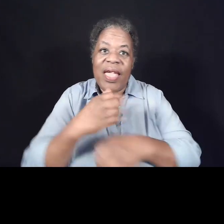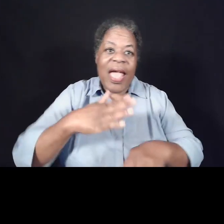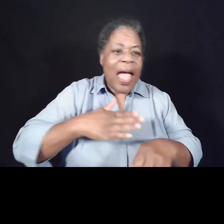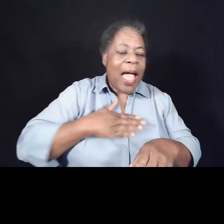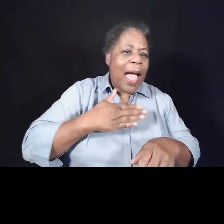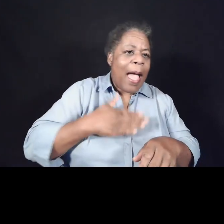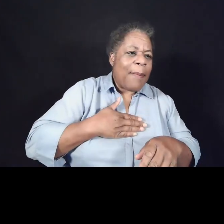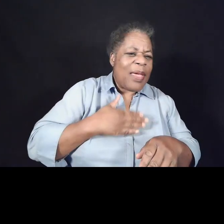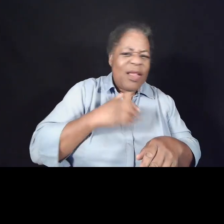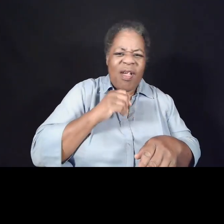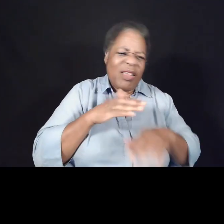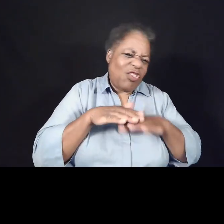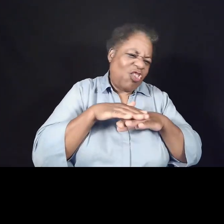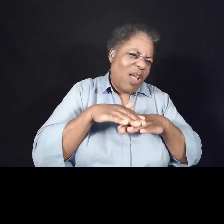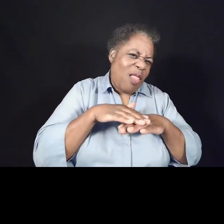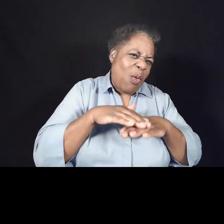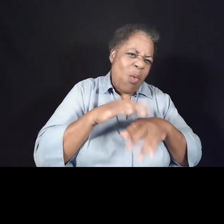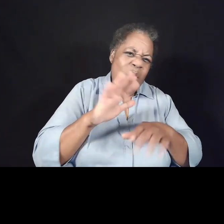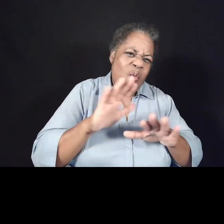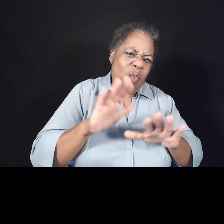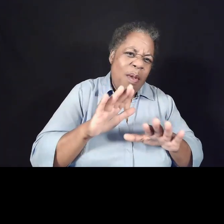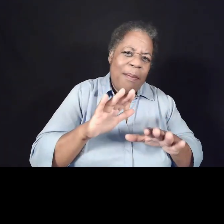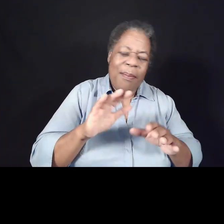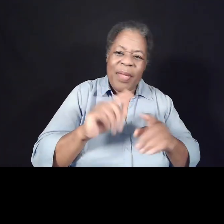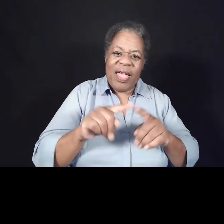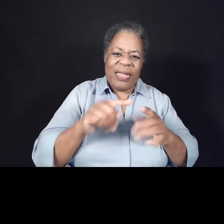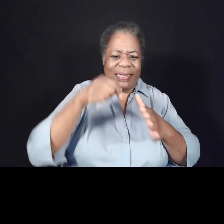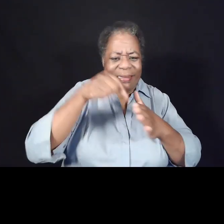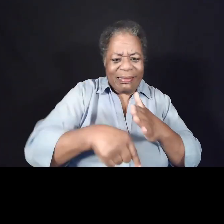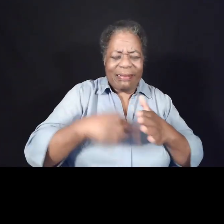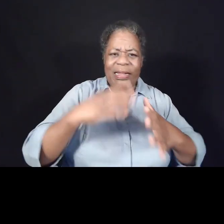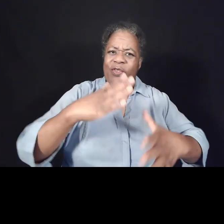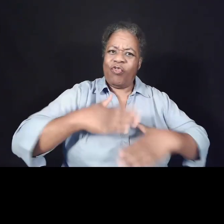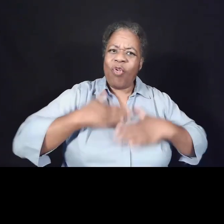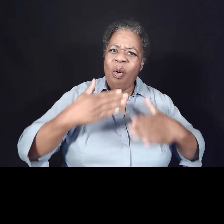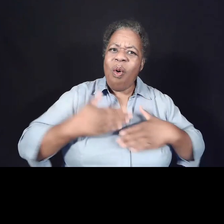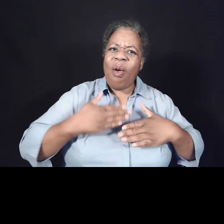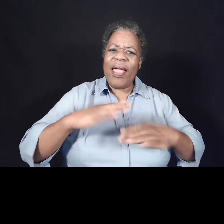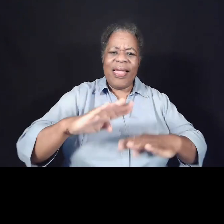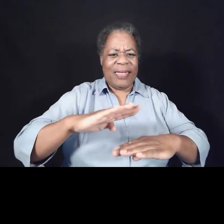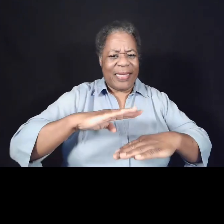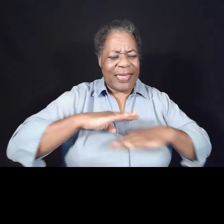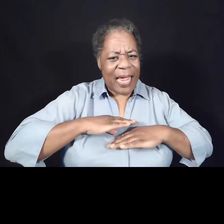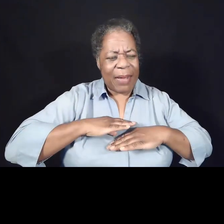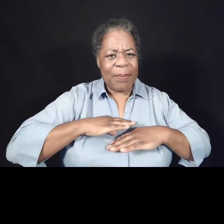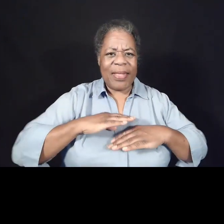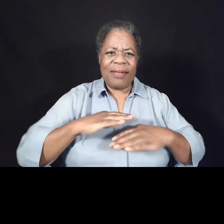in the shallow sense of the word, but joy, contentment, satisfaction.